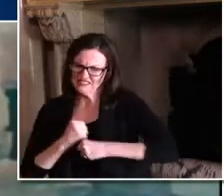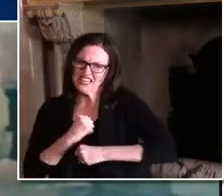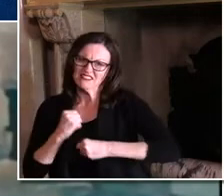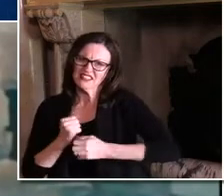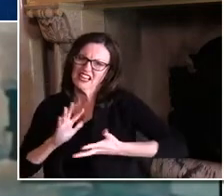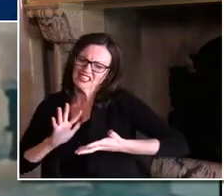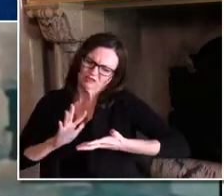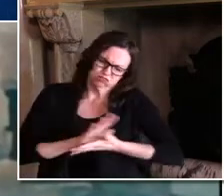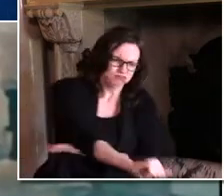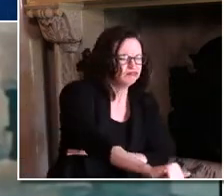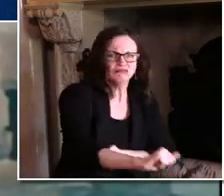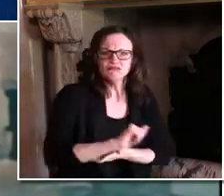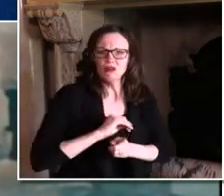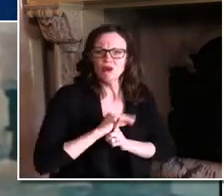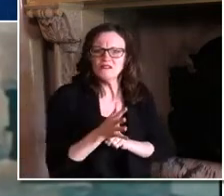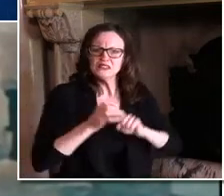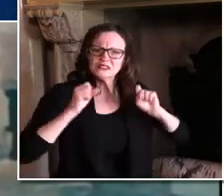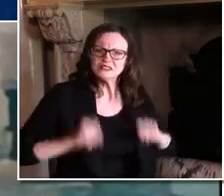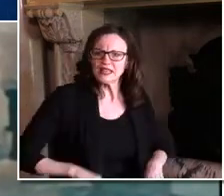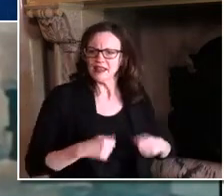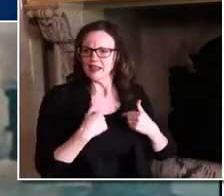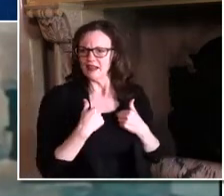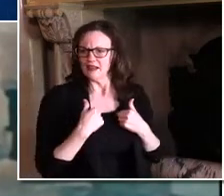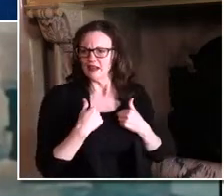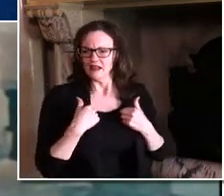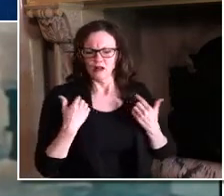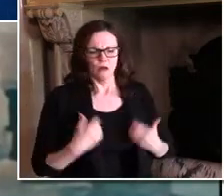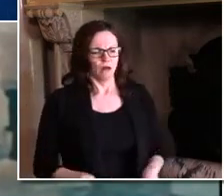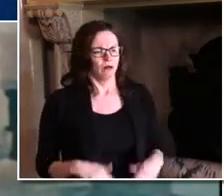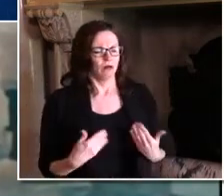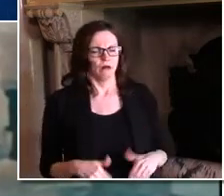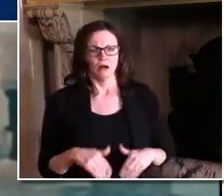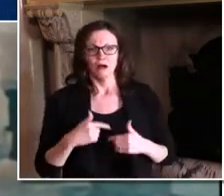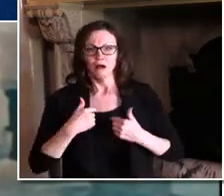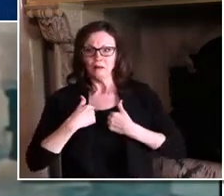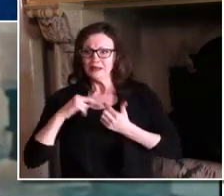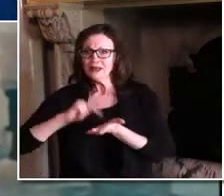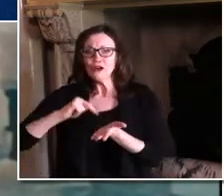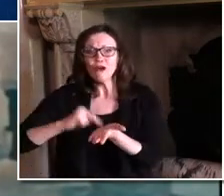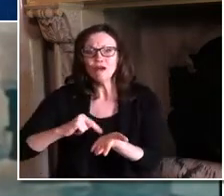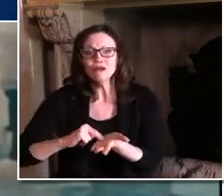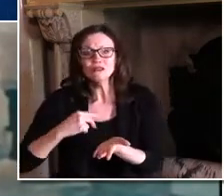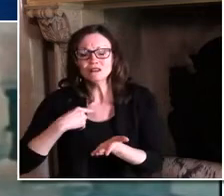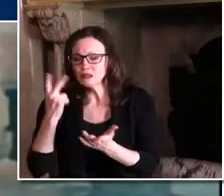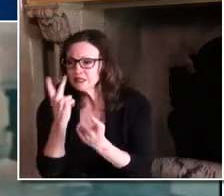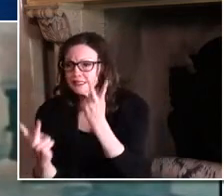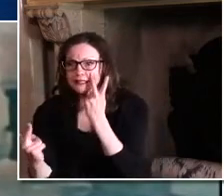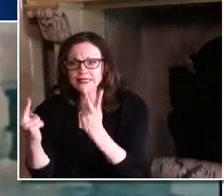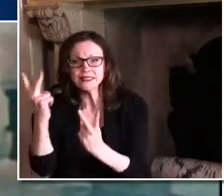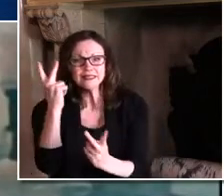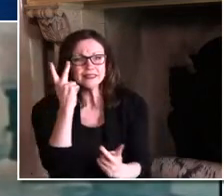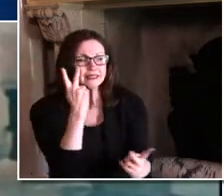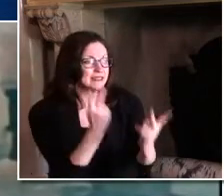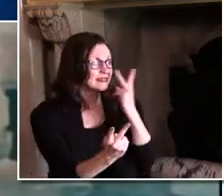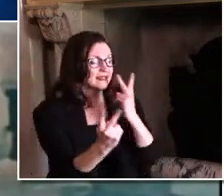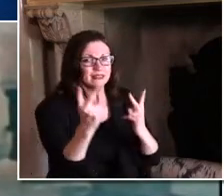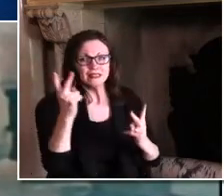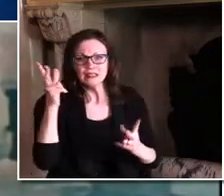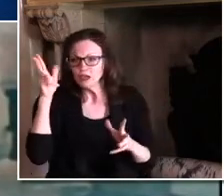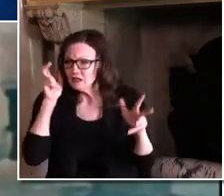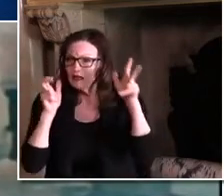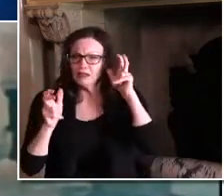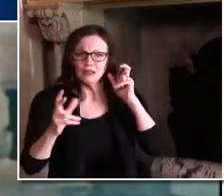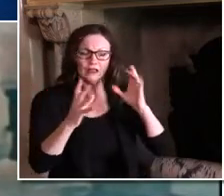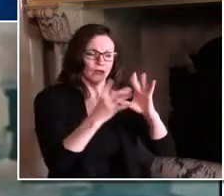over the preceding weeks. Not only does this take a toll on the patients themselves, but it takes a toll on the nurses who